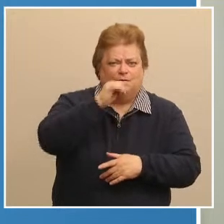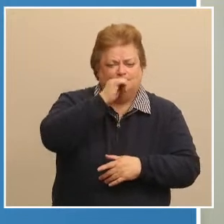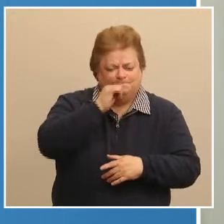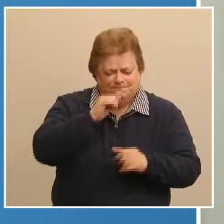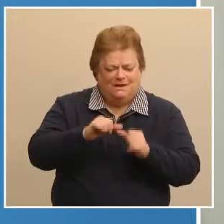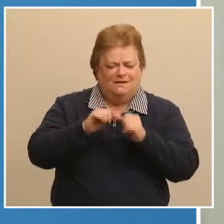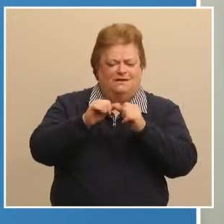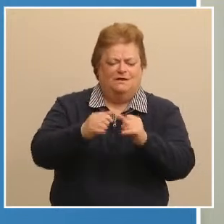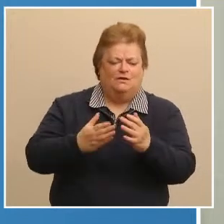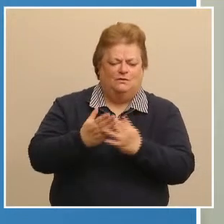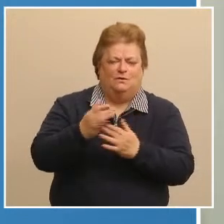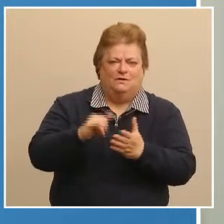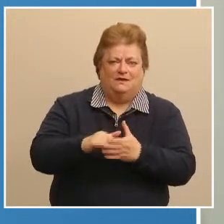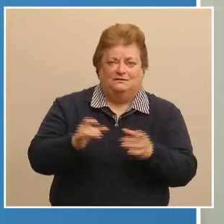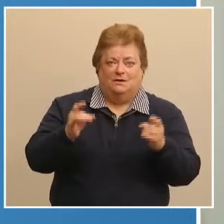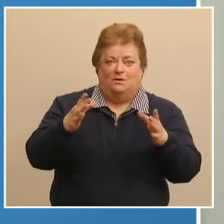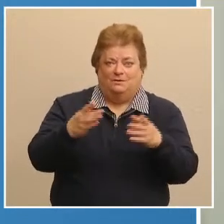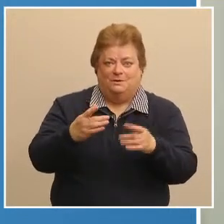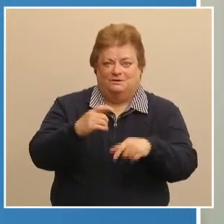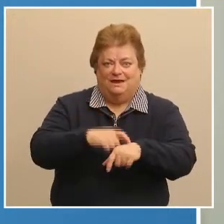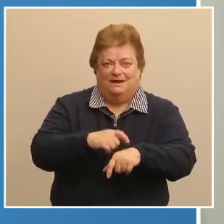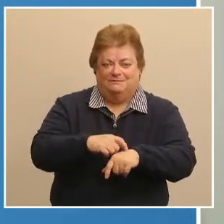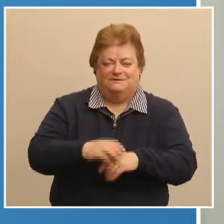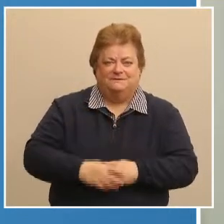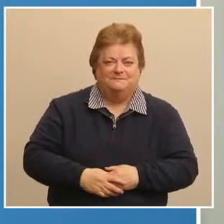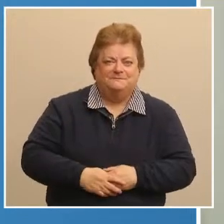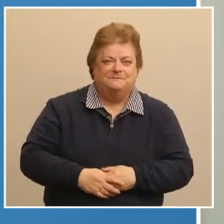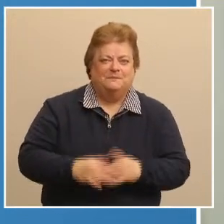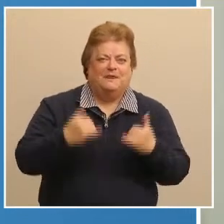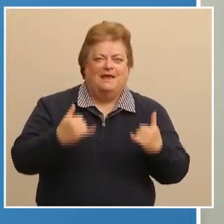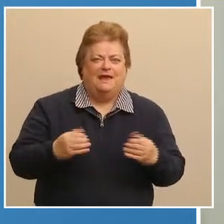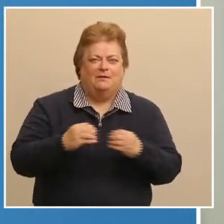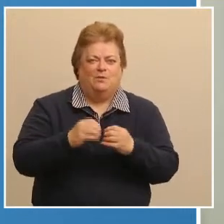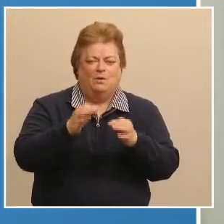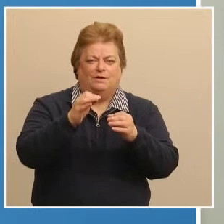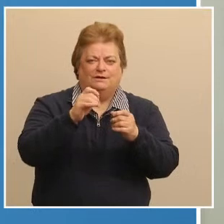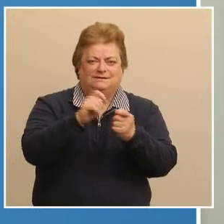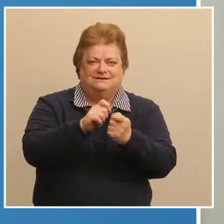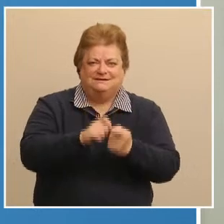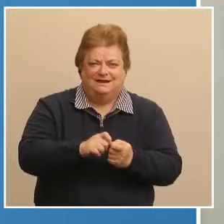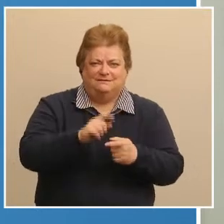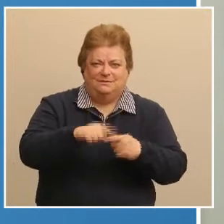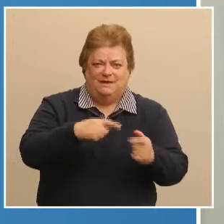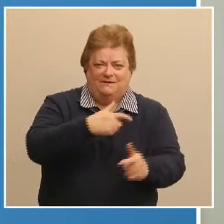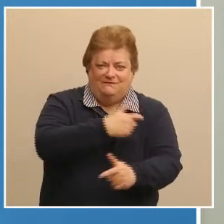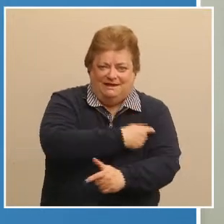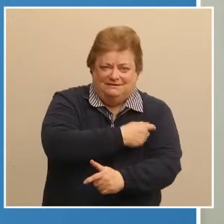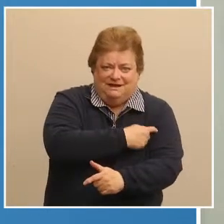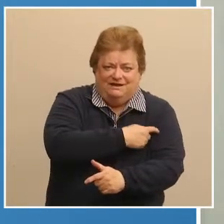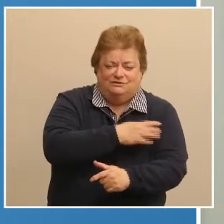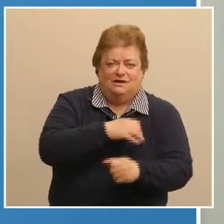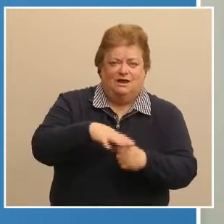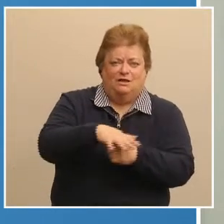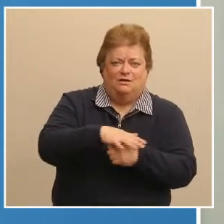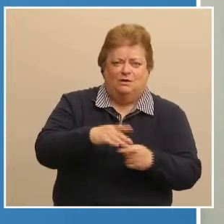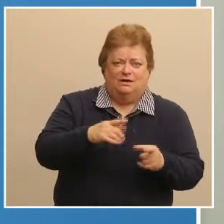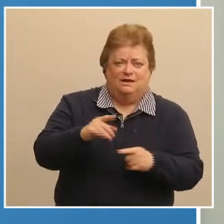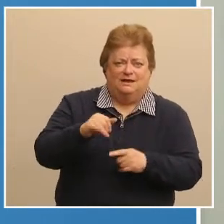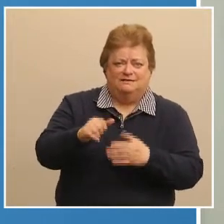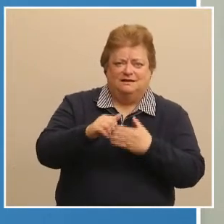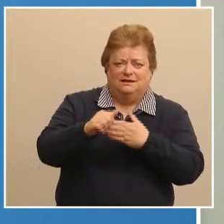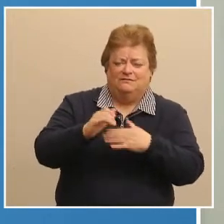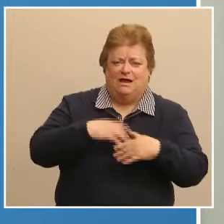these extraordinary times. And here with more details about our vaccination efforts and local conditions is the leader of